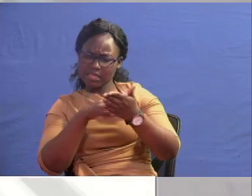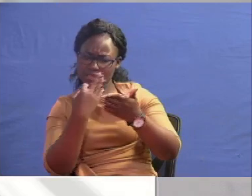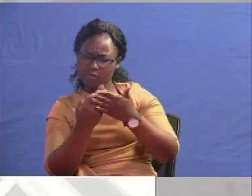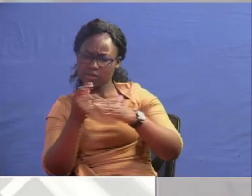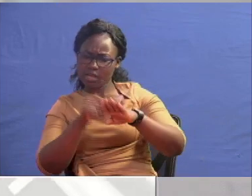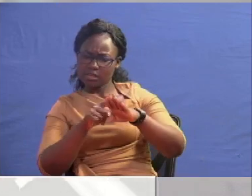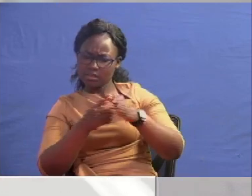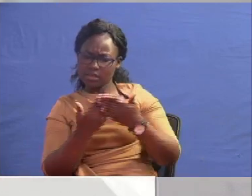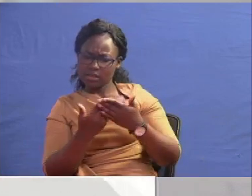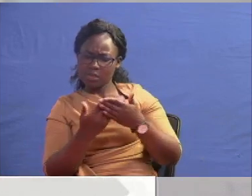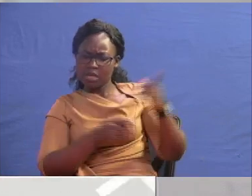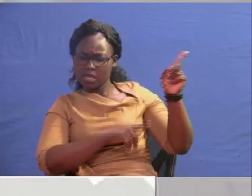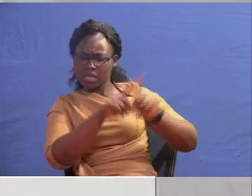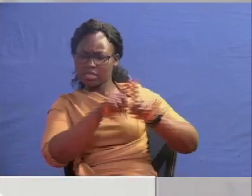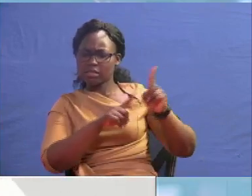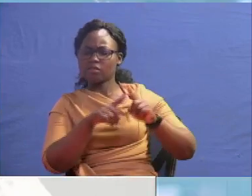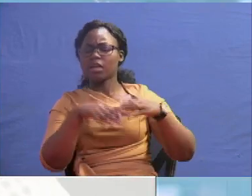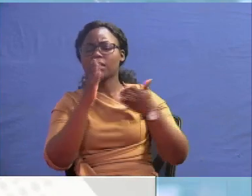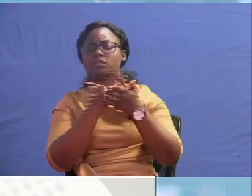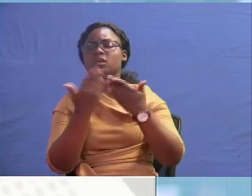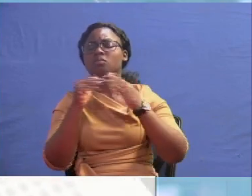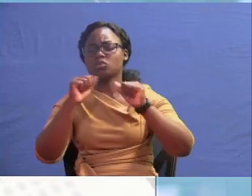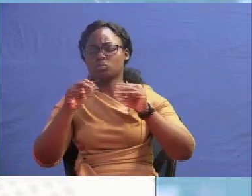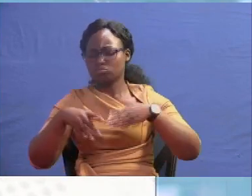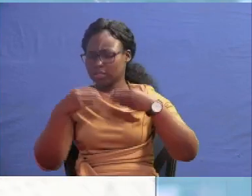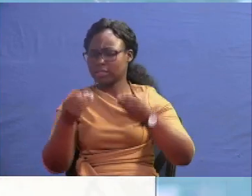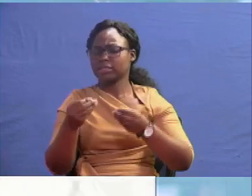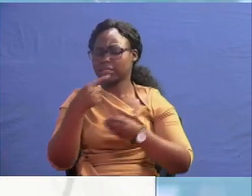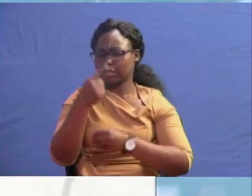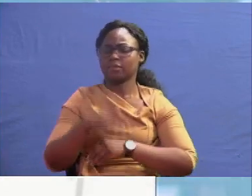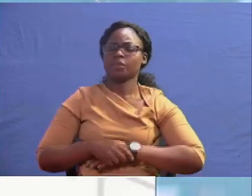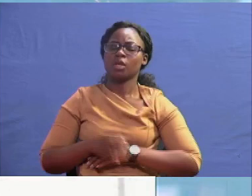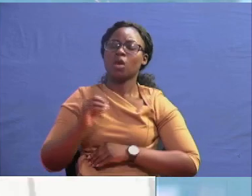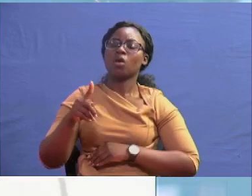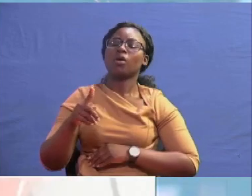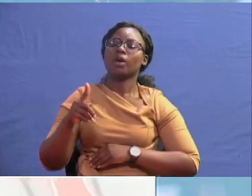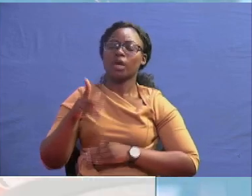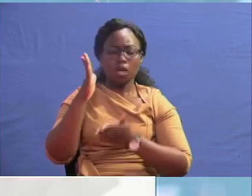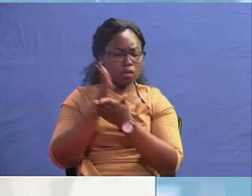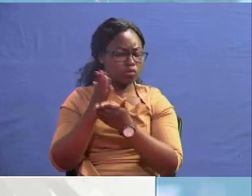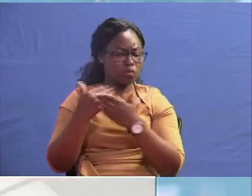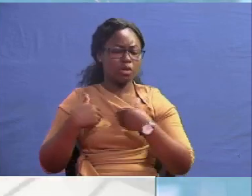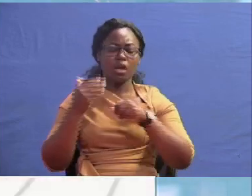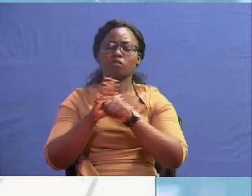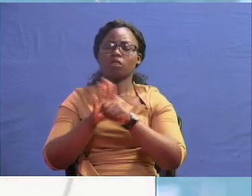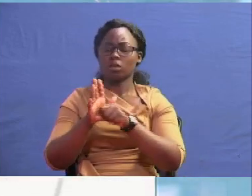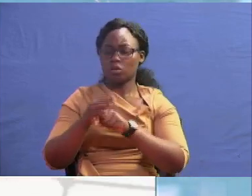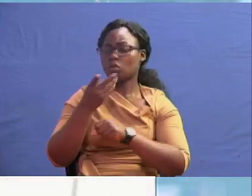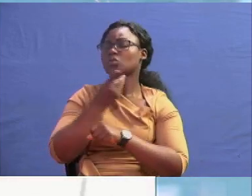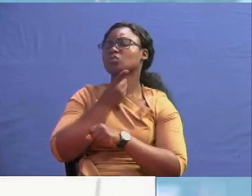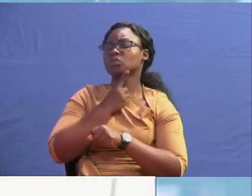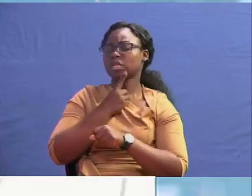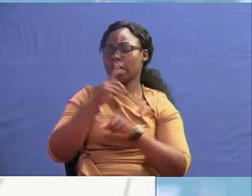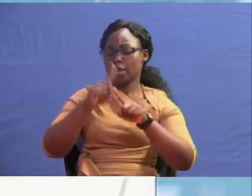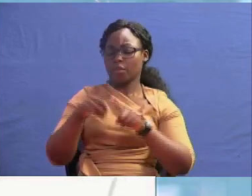is globetrotting, as some may put it? Definitely, there is a lot to be desired in as far as the Kenyan